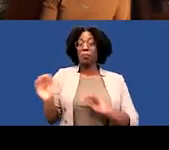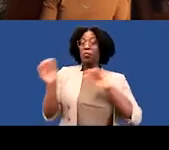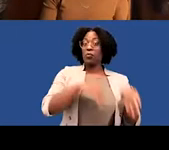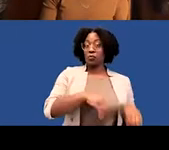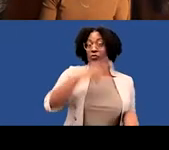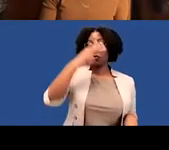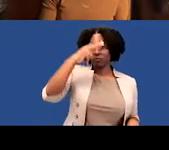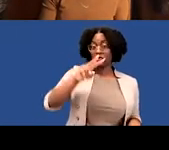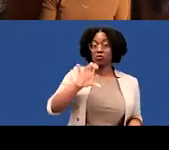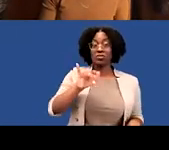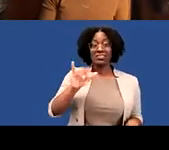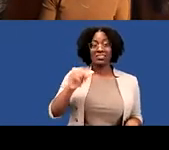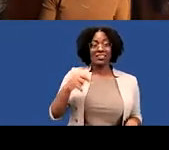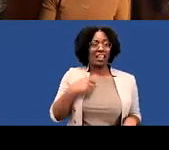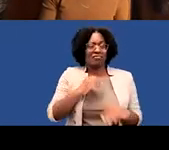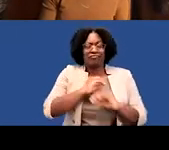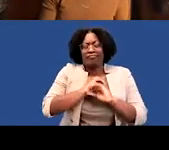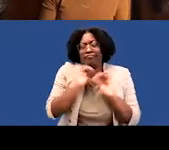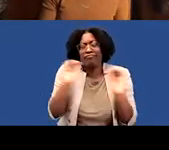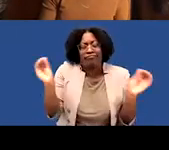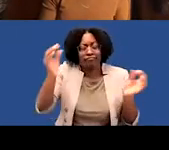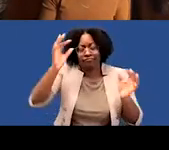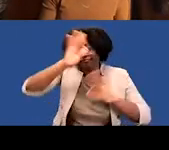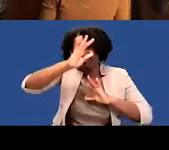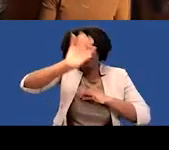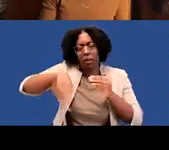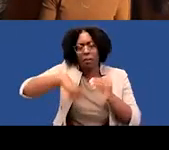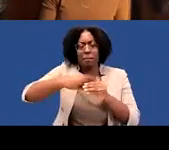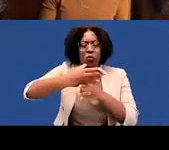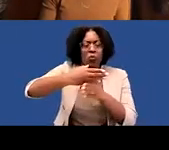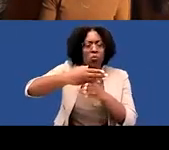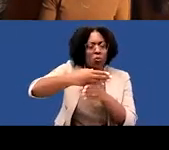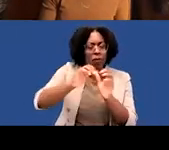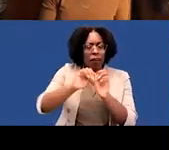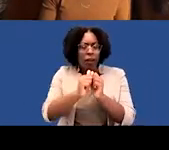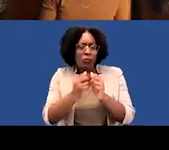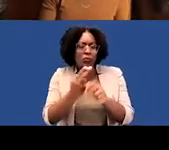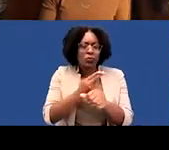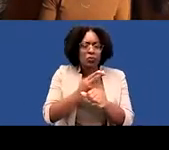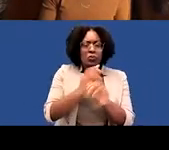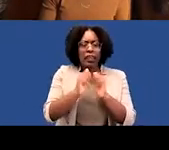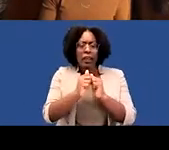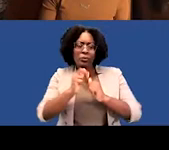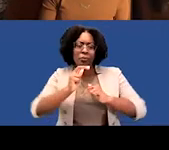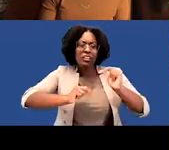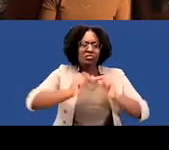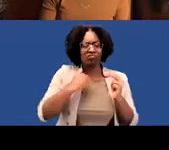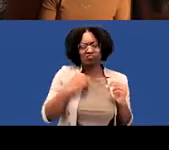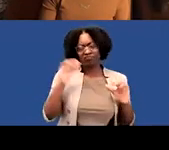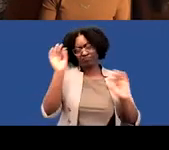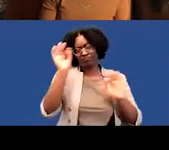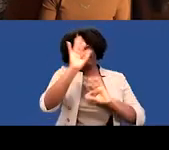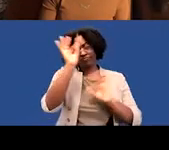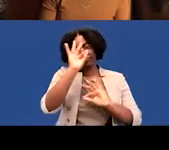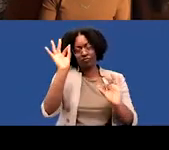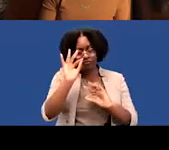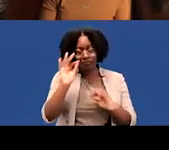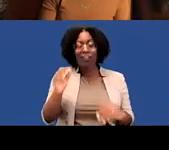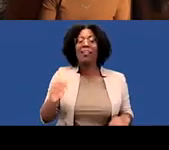carpentry, made this birthing stool over the course of 6 very slow